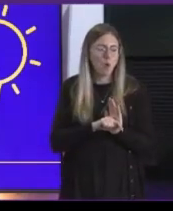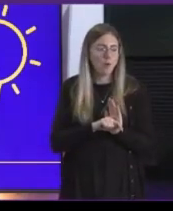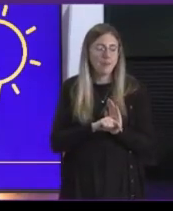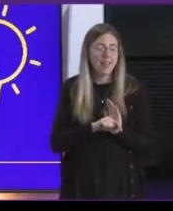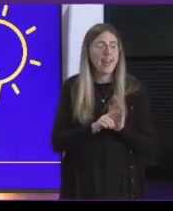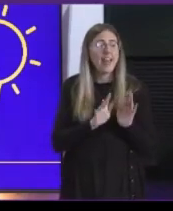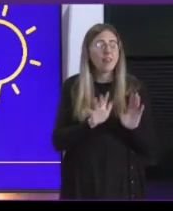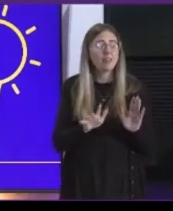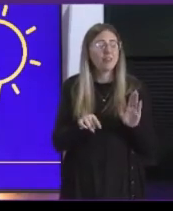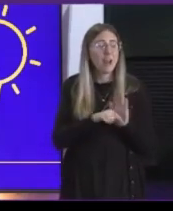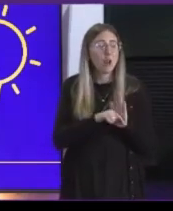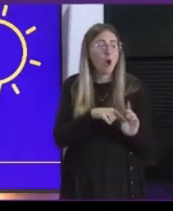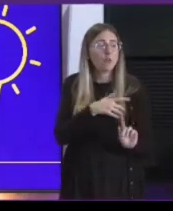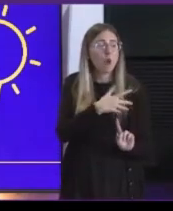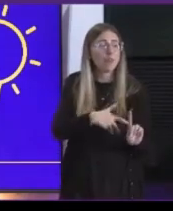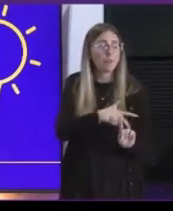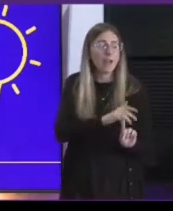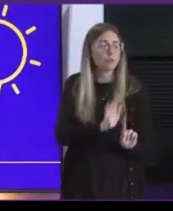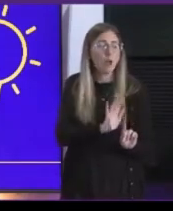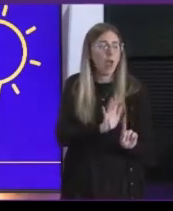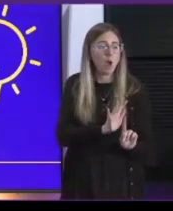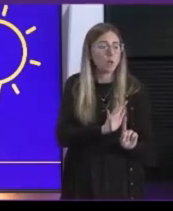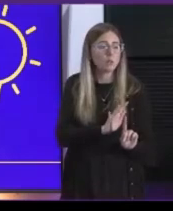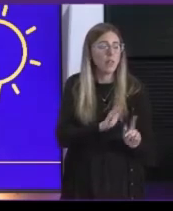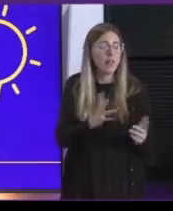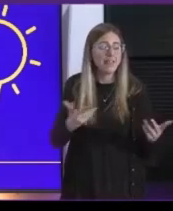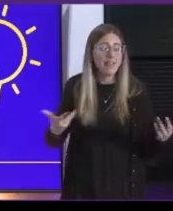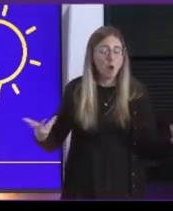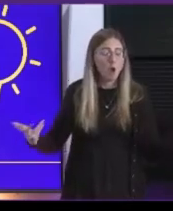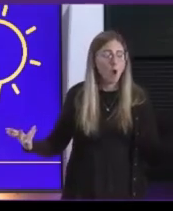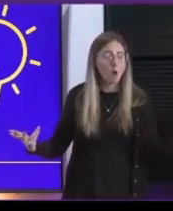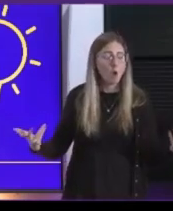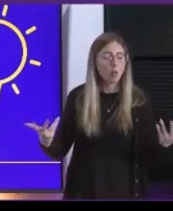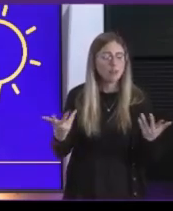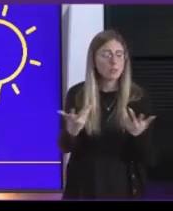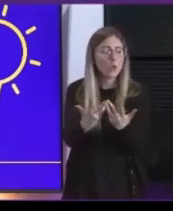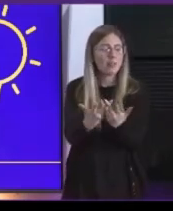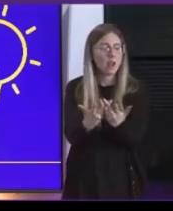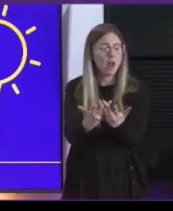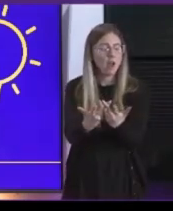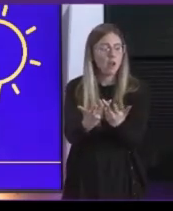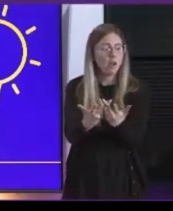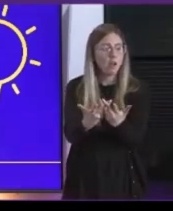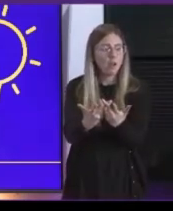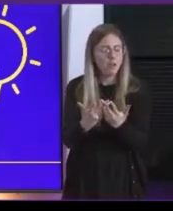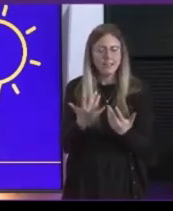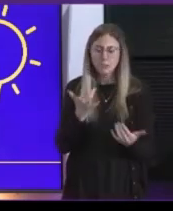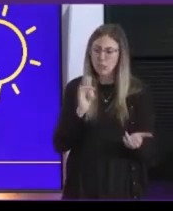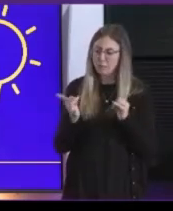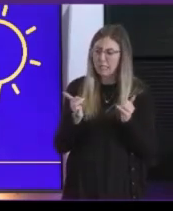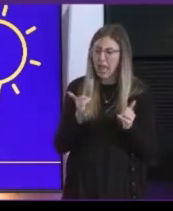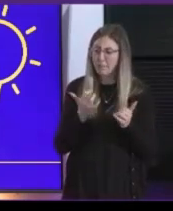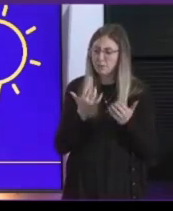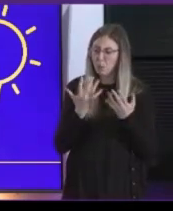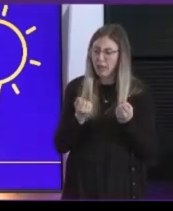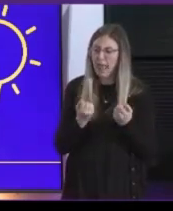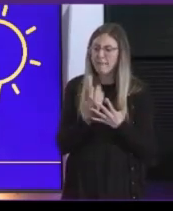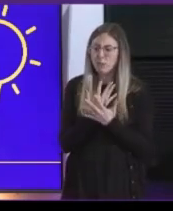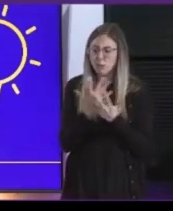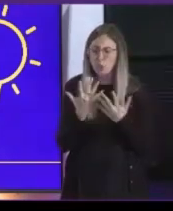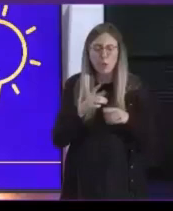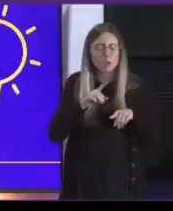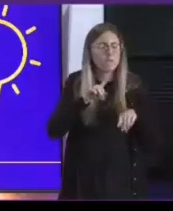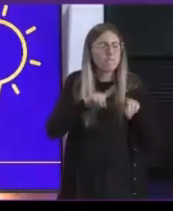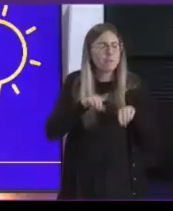in a vacuum. They sit amongst each other. And sometimes we have too much variability between